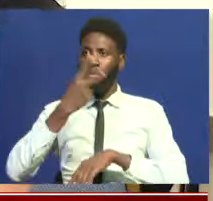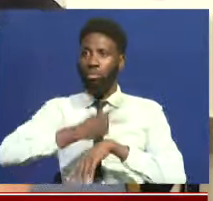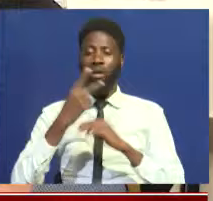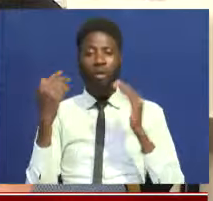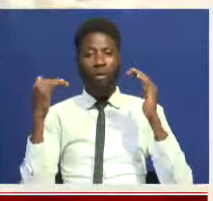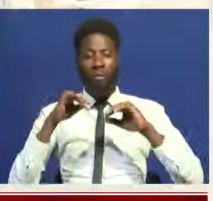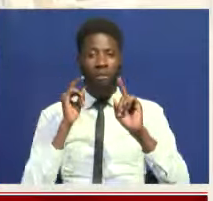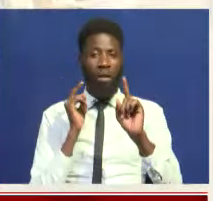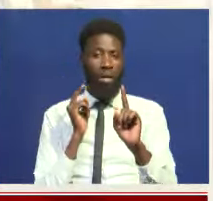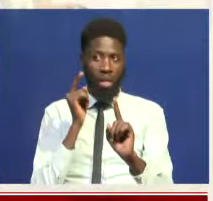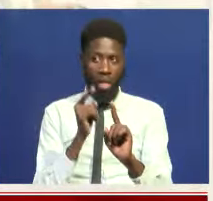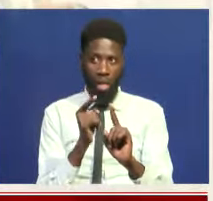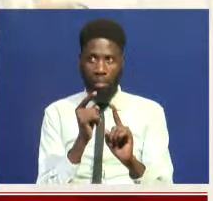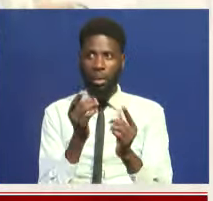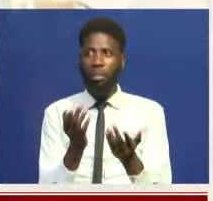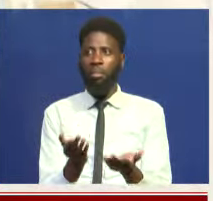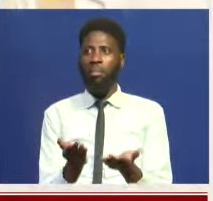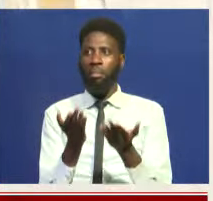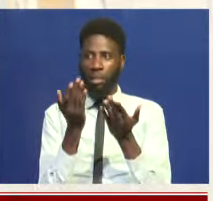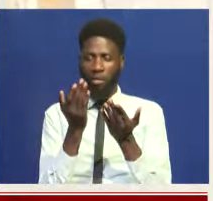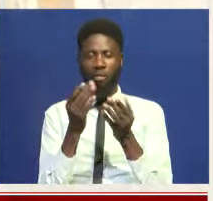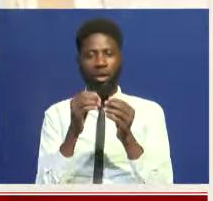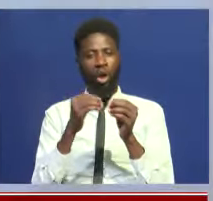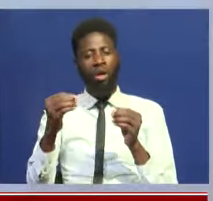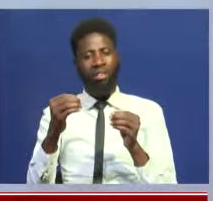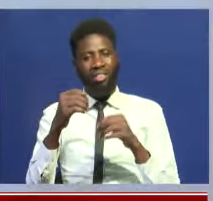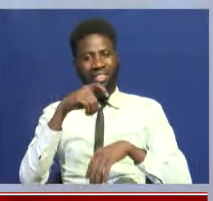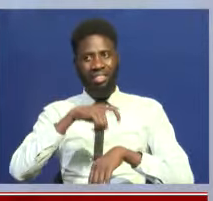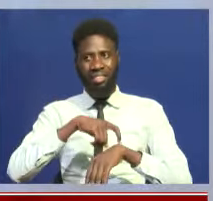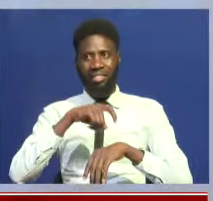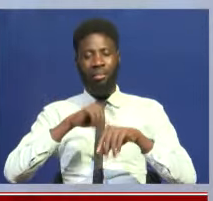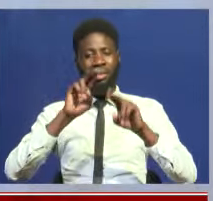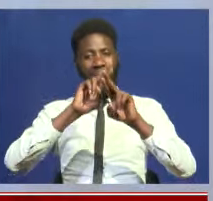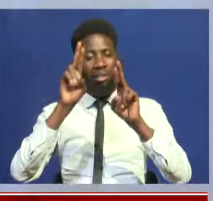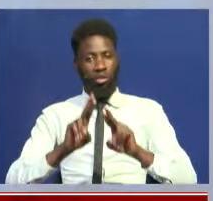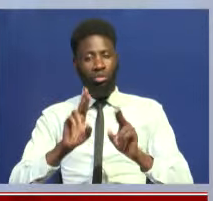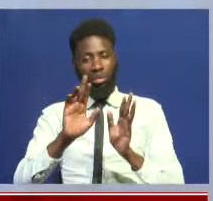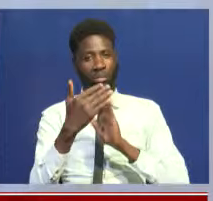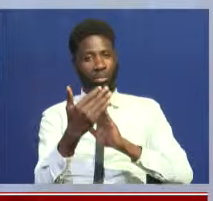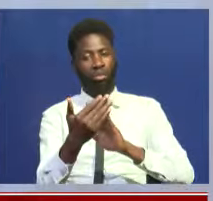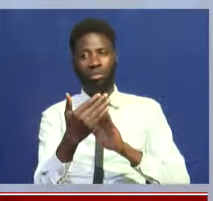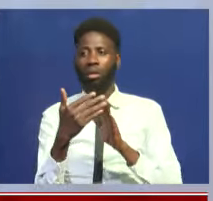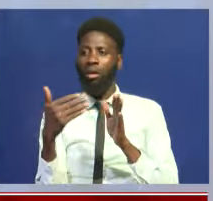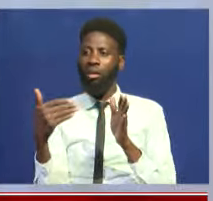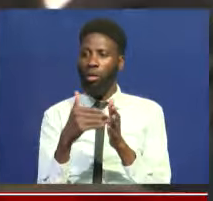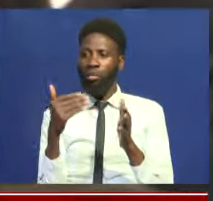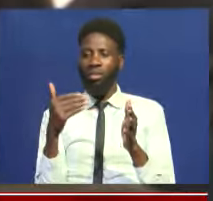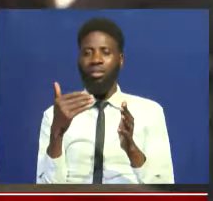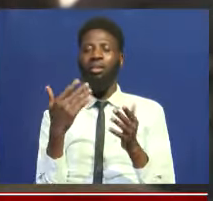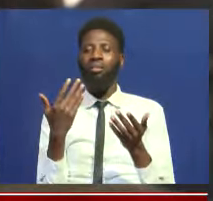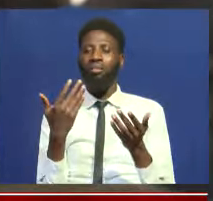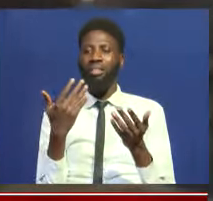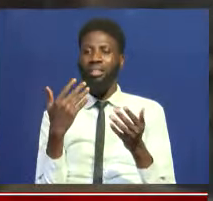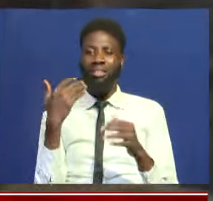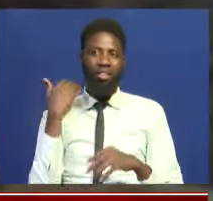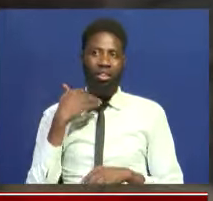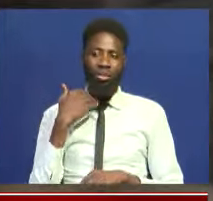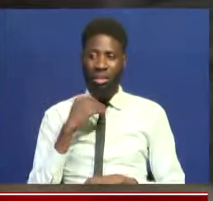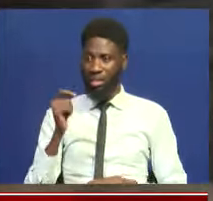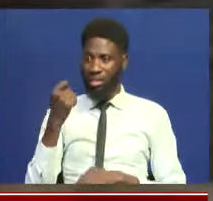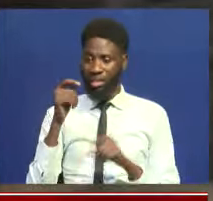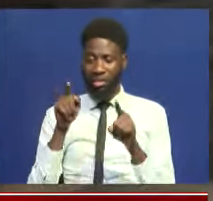seeks to strengthen the strategic long-term international approach to counter-terrorism saw Kenya and Kuwait commit to building on the foundation established